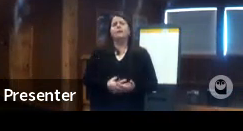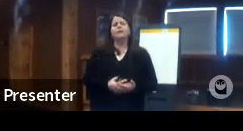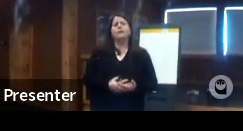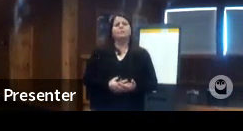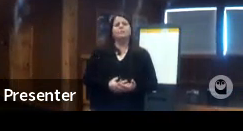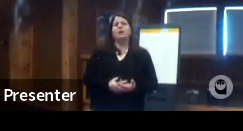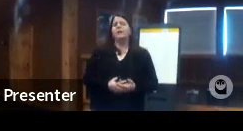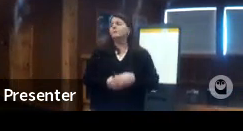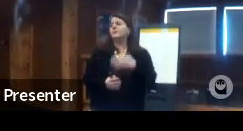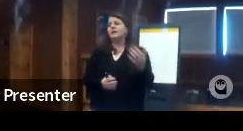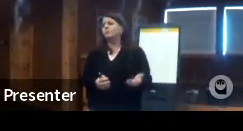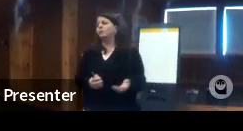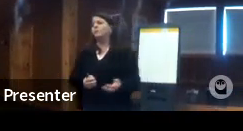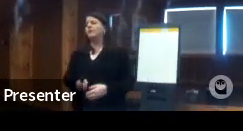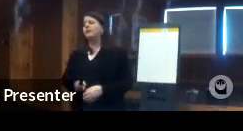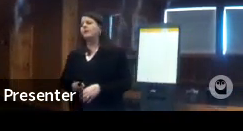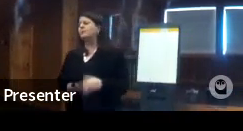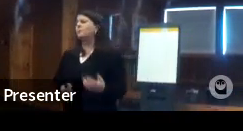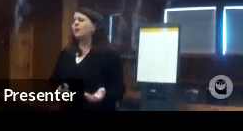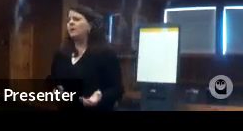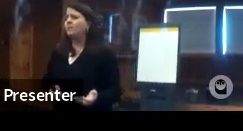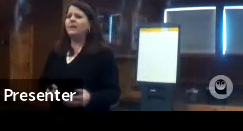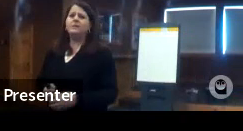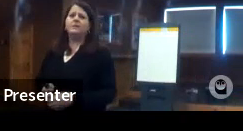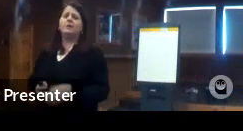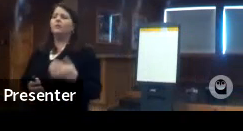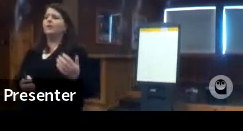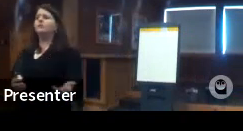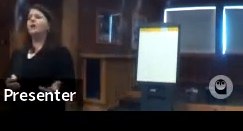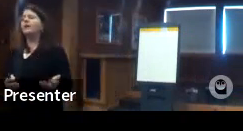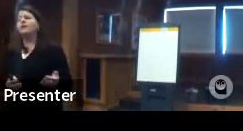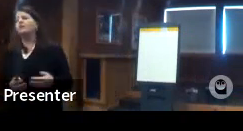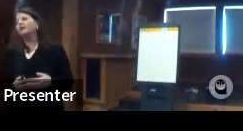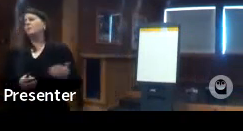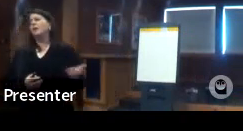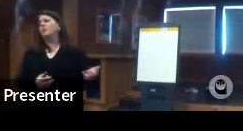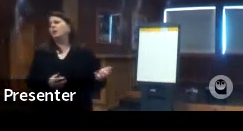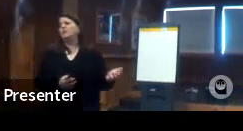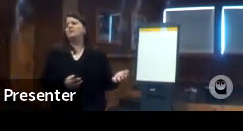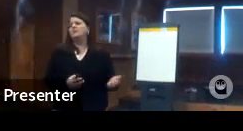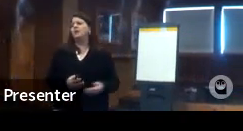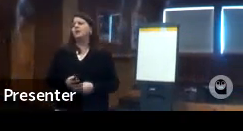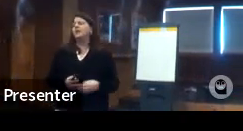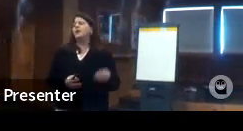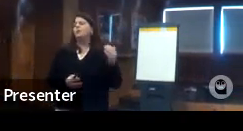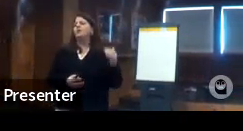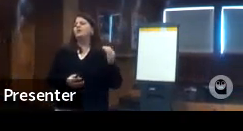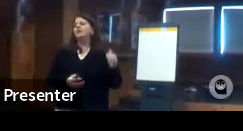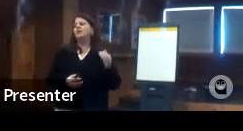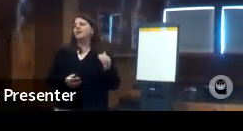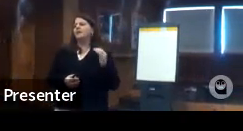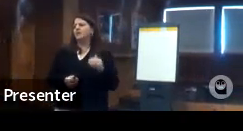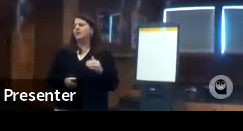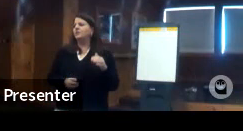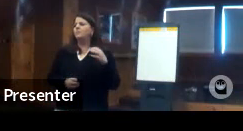if you get an expert on, say, in a preliminary hearing, which may or may not be necessary, or at a trial, and you think it may or may not be necessary,